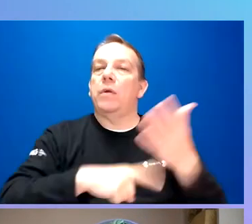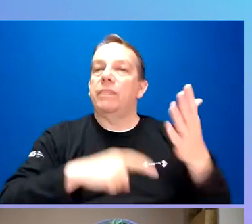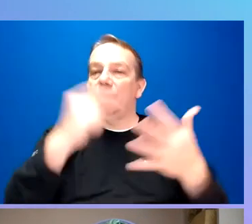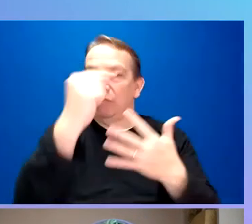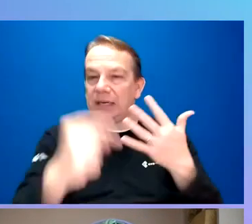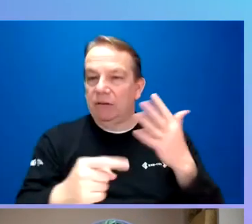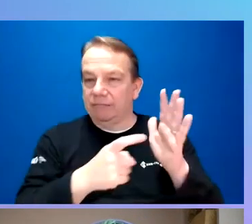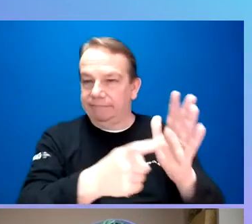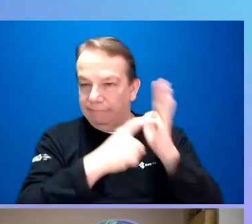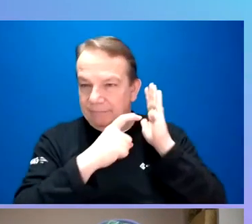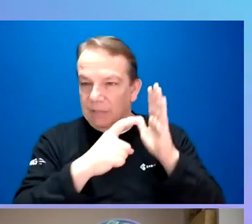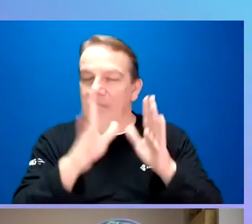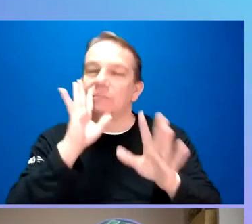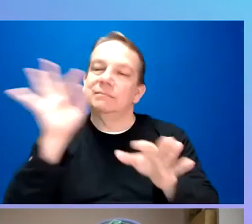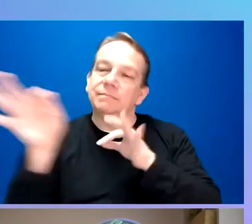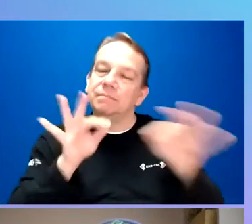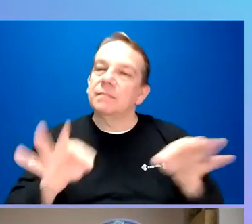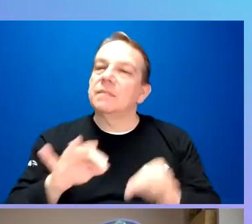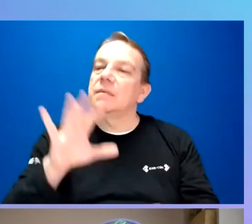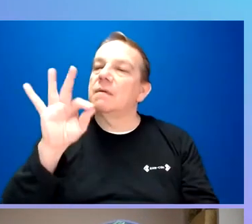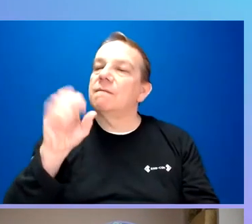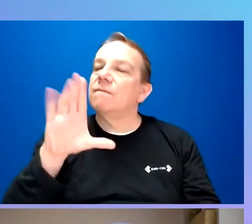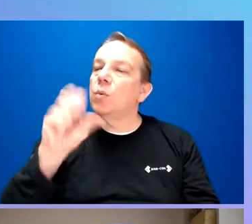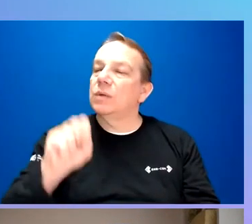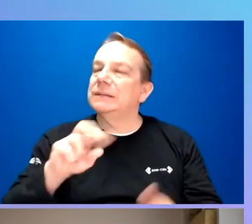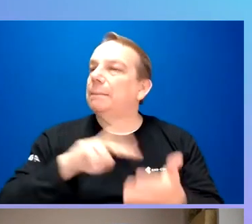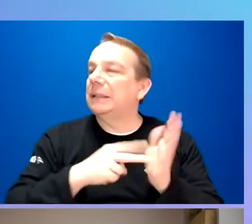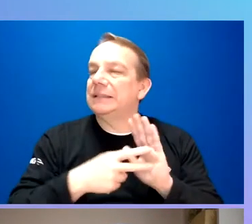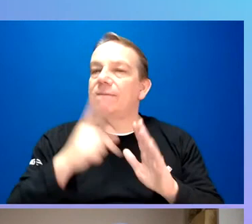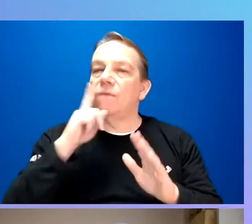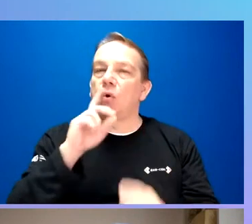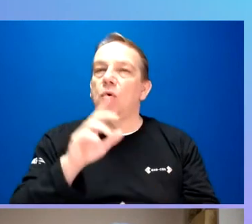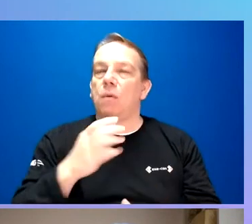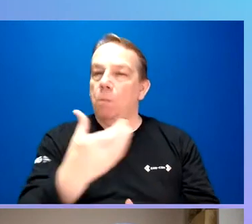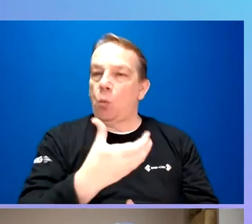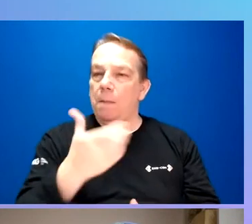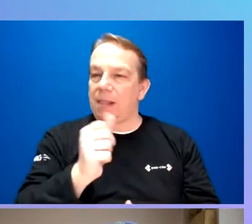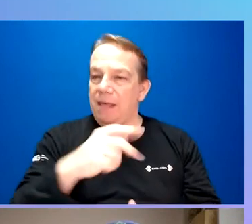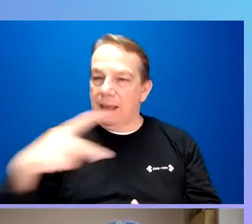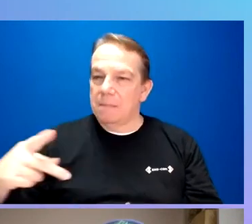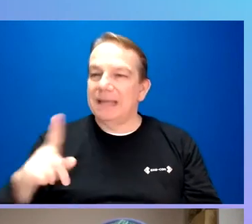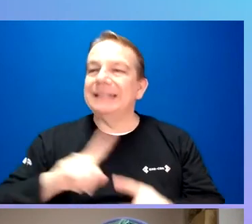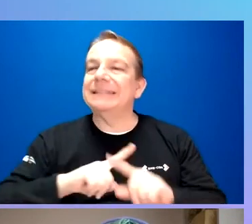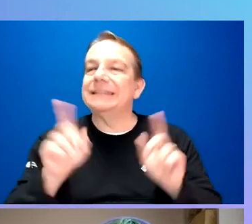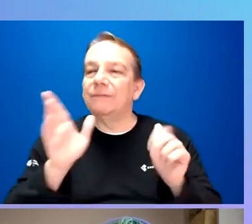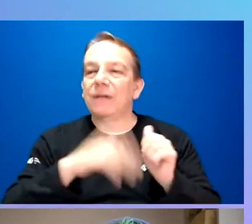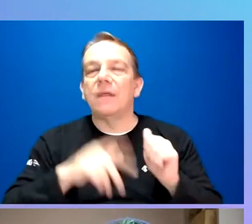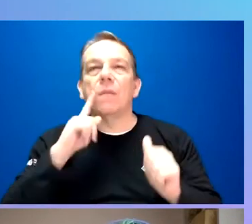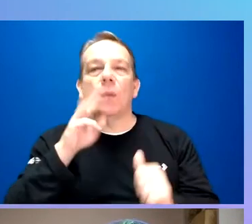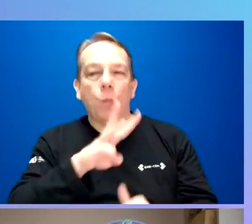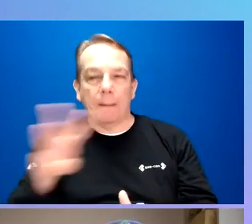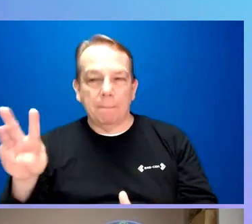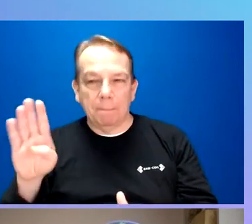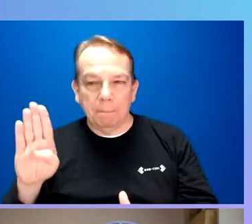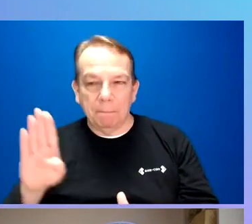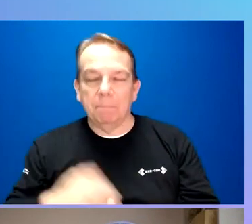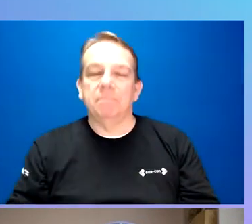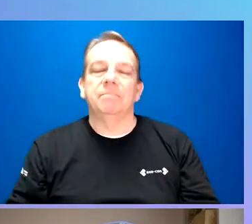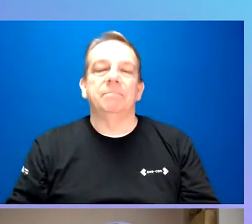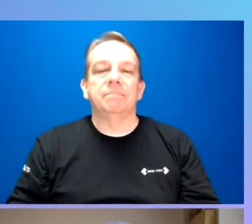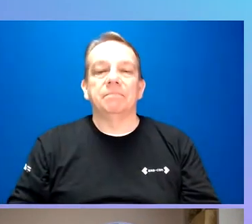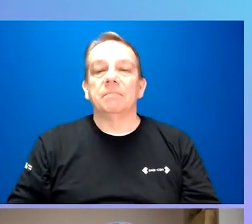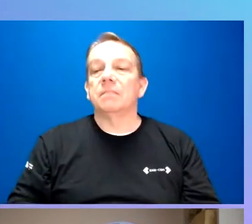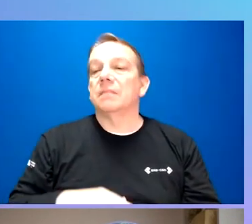want to talk about what focus means for mobile apps, because it's a little bit different than how we think of focus on the web. So the definition